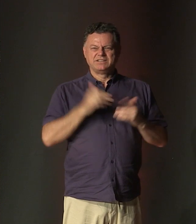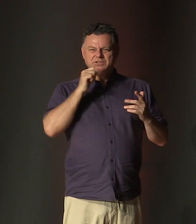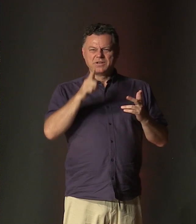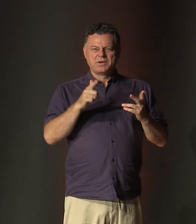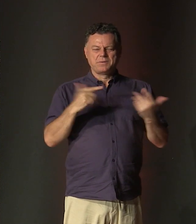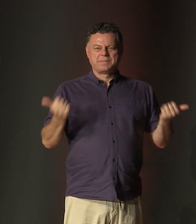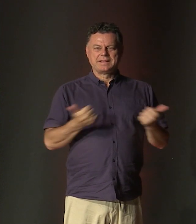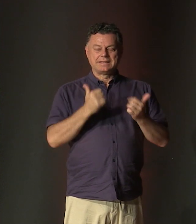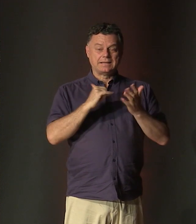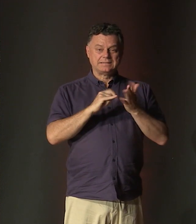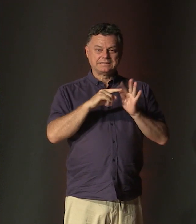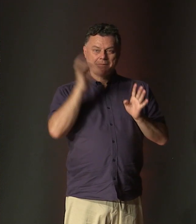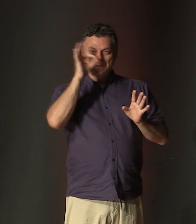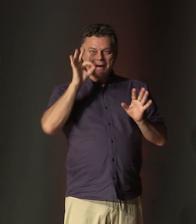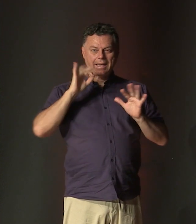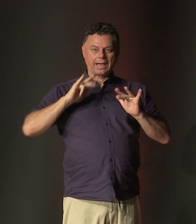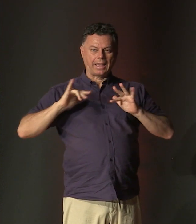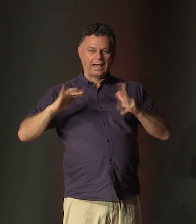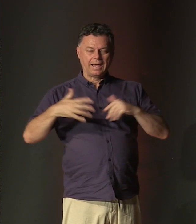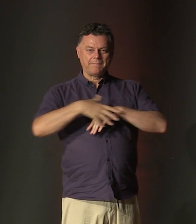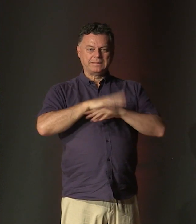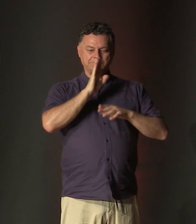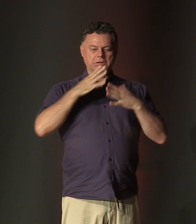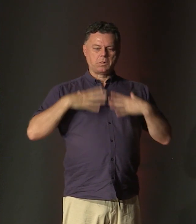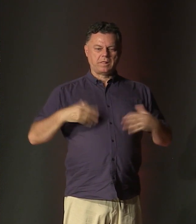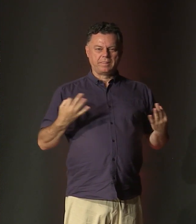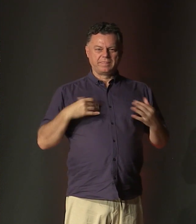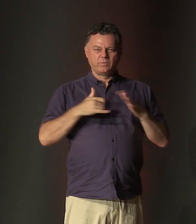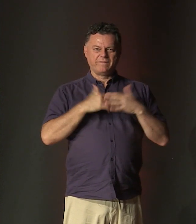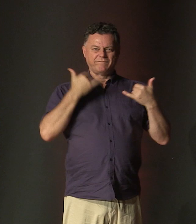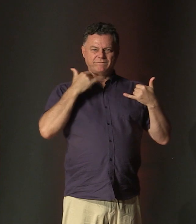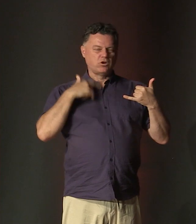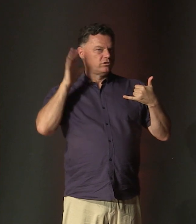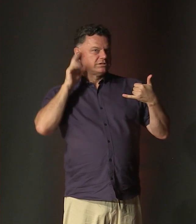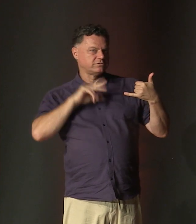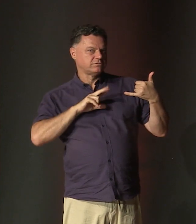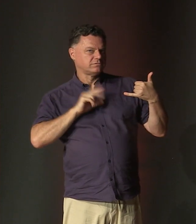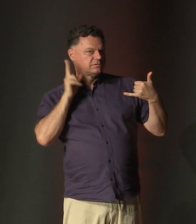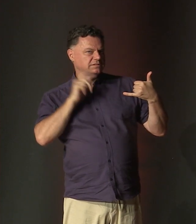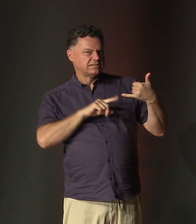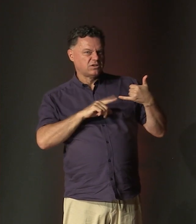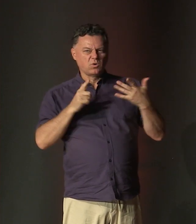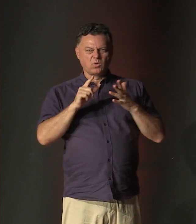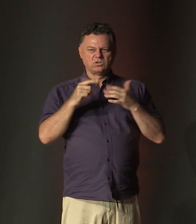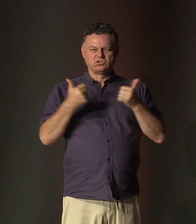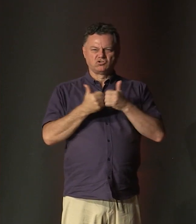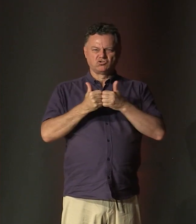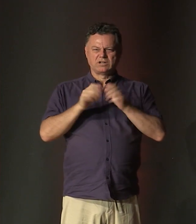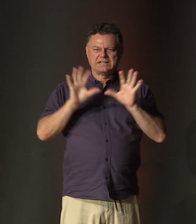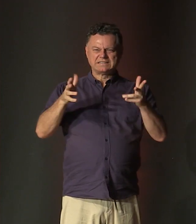secretive spy agencies and undercover police tapping phones and raiding drug dens. It's all very